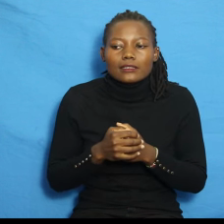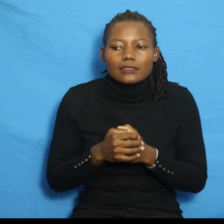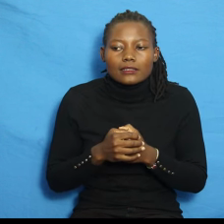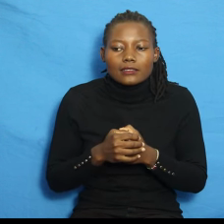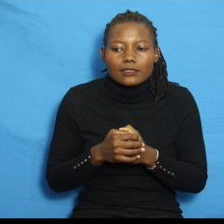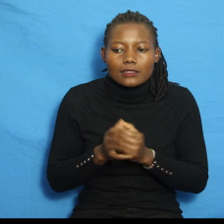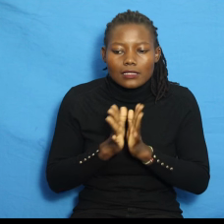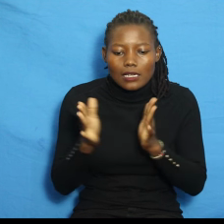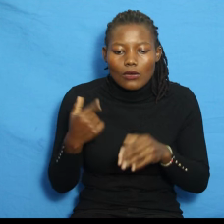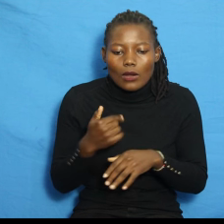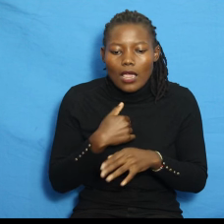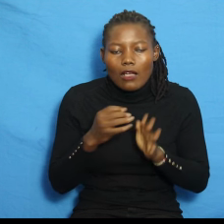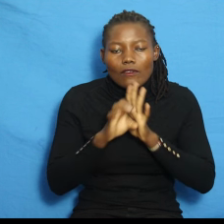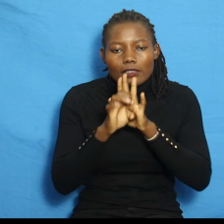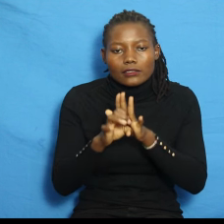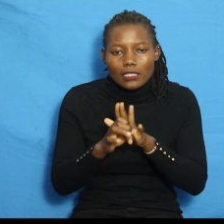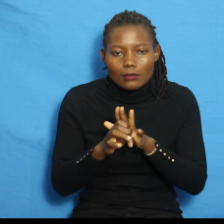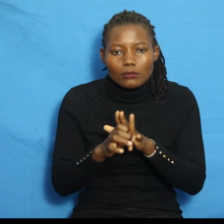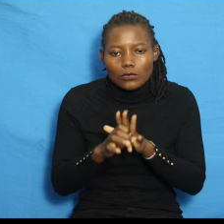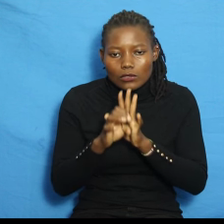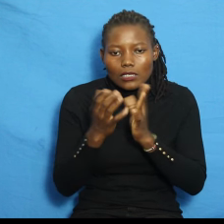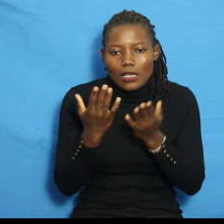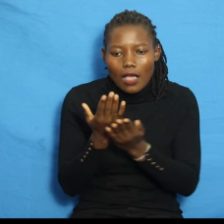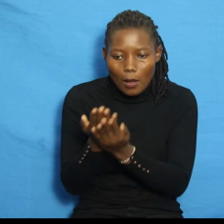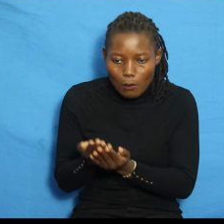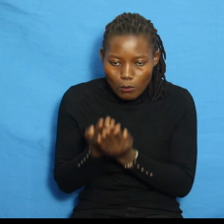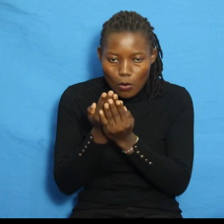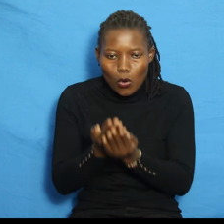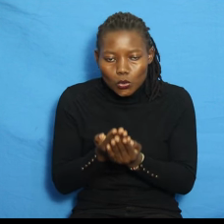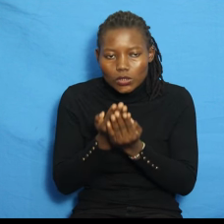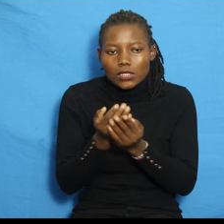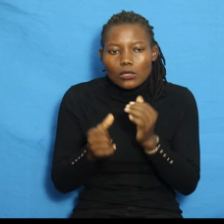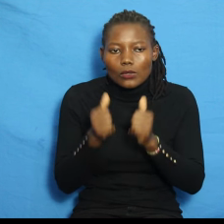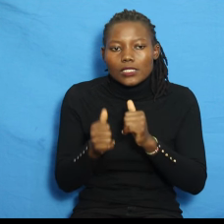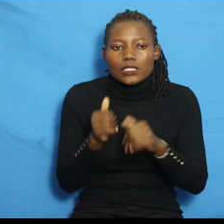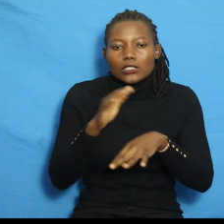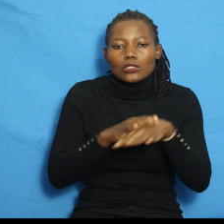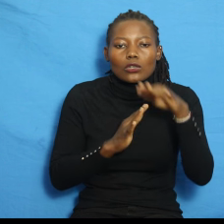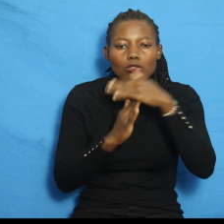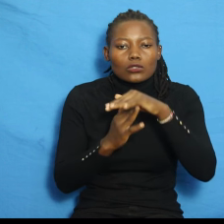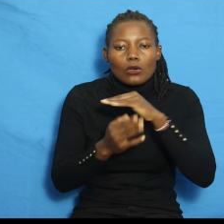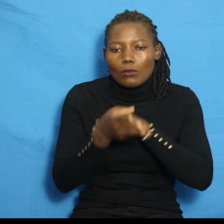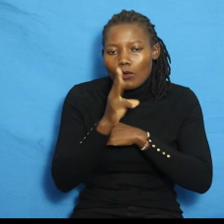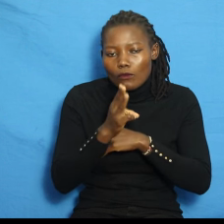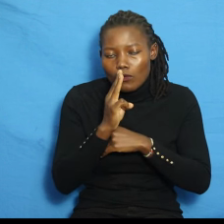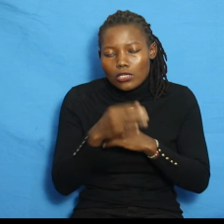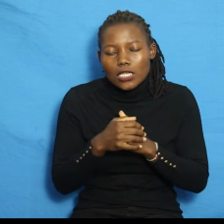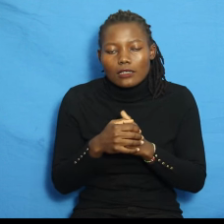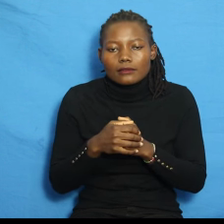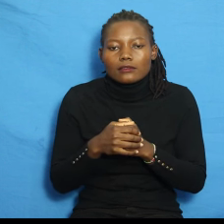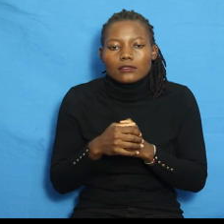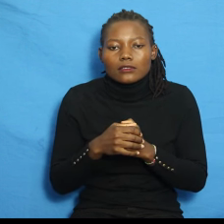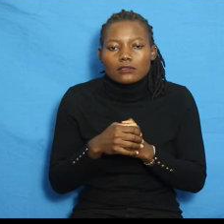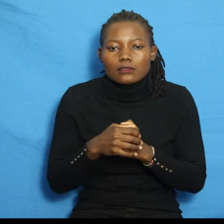Usually, you have examples, so you create of a boat that is floating on a water body.